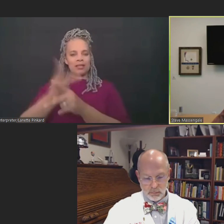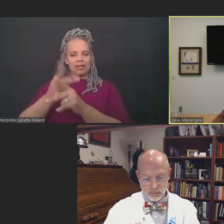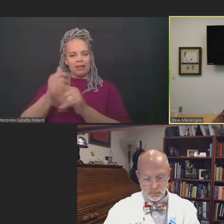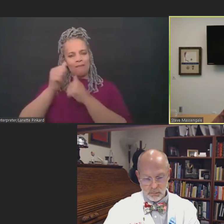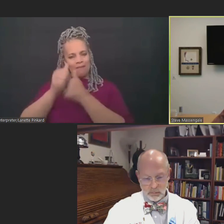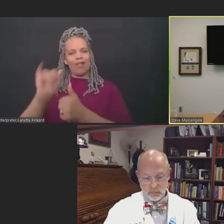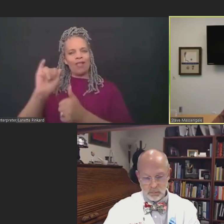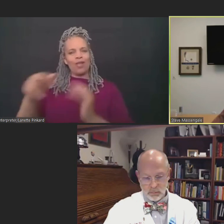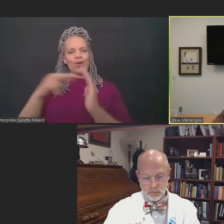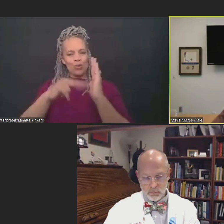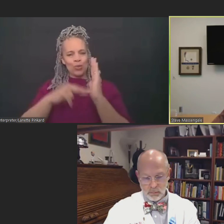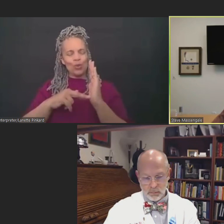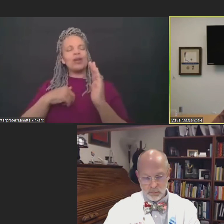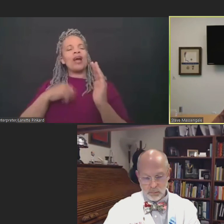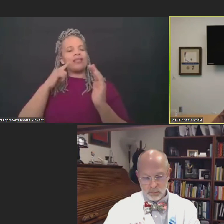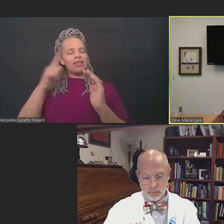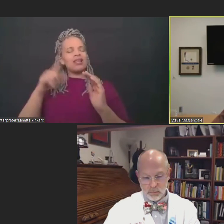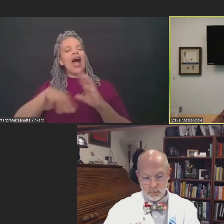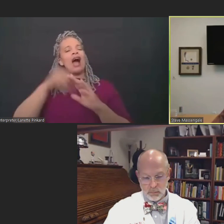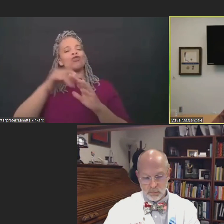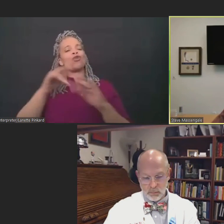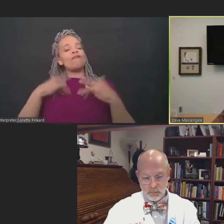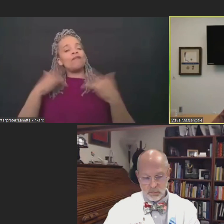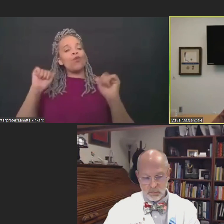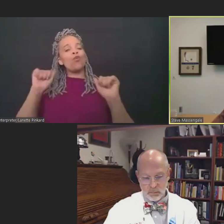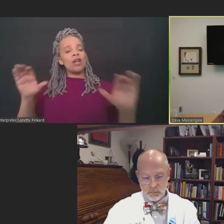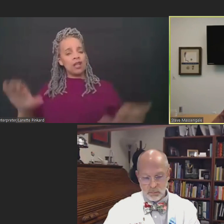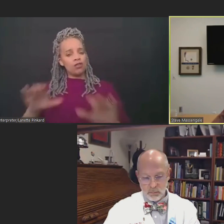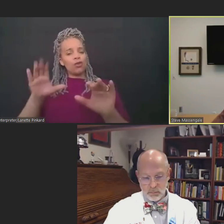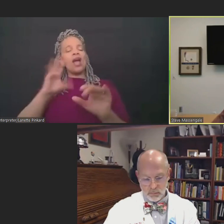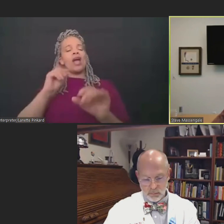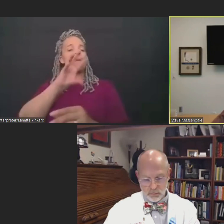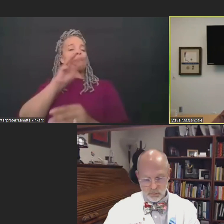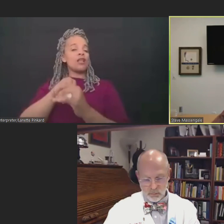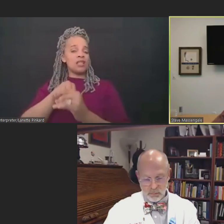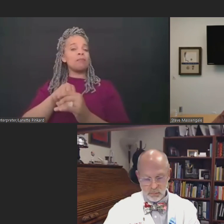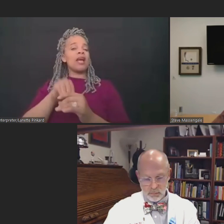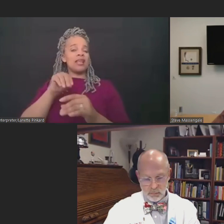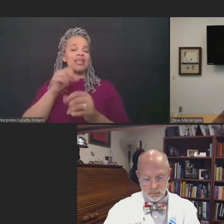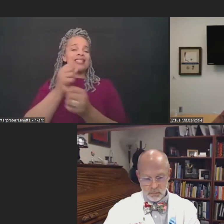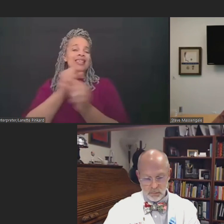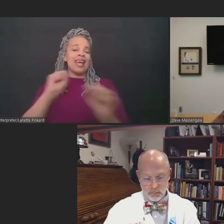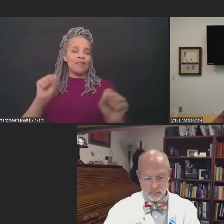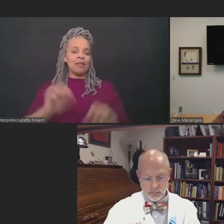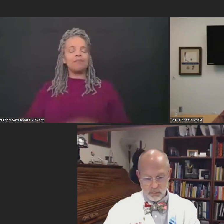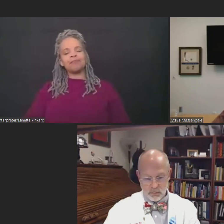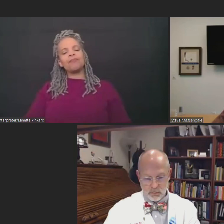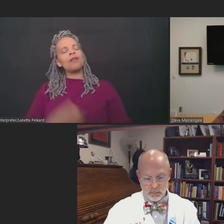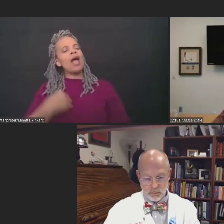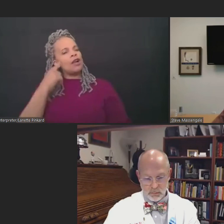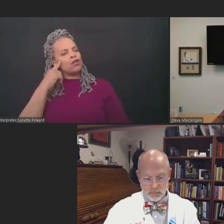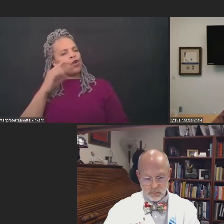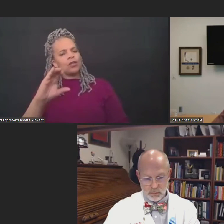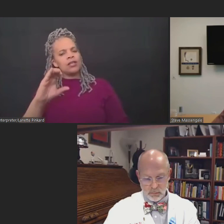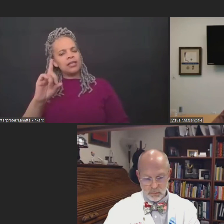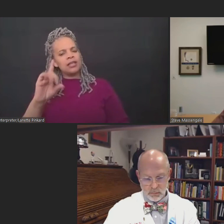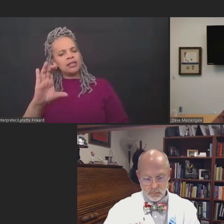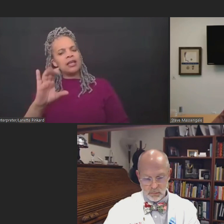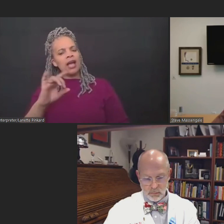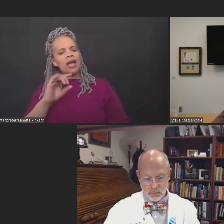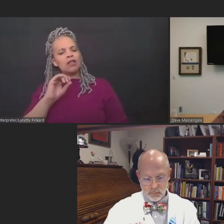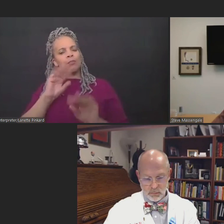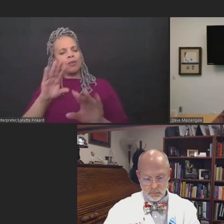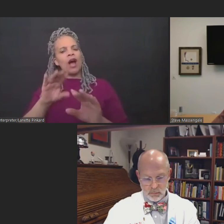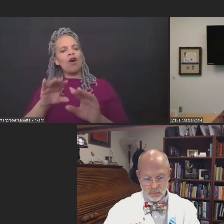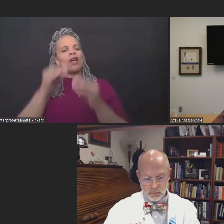there's outdoor events that we can conduct and participate in safely. I know the CDC has put out some information about